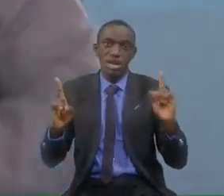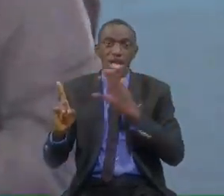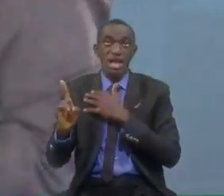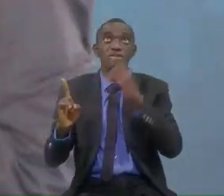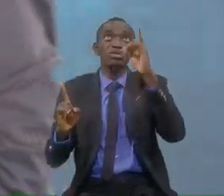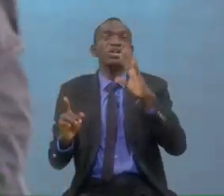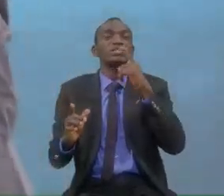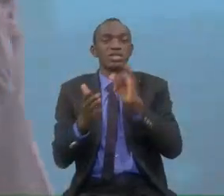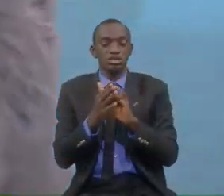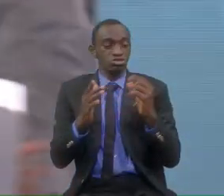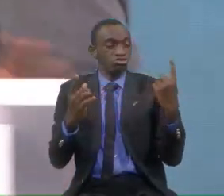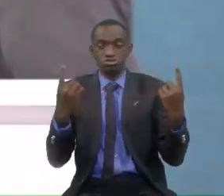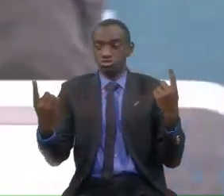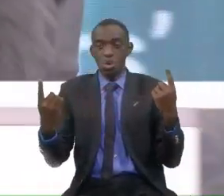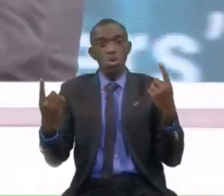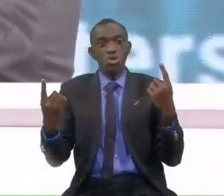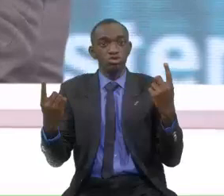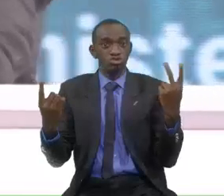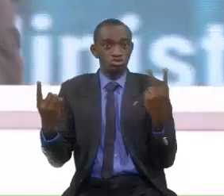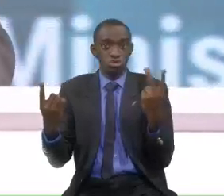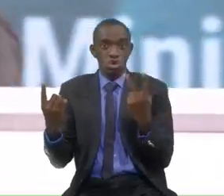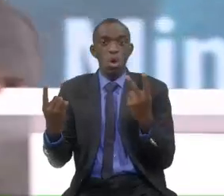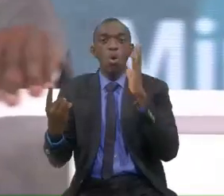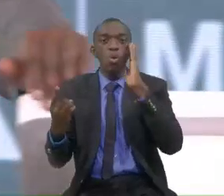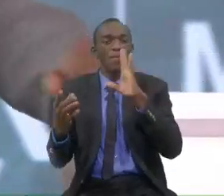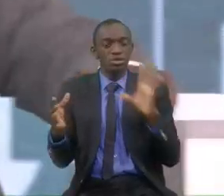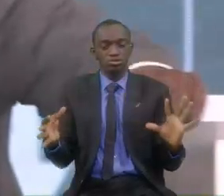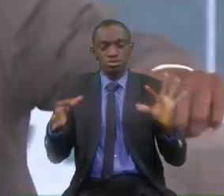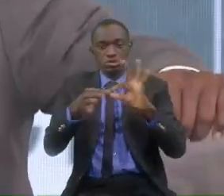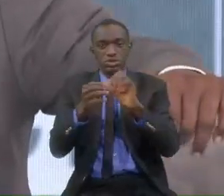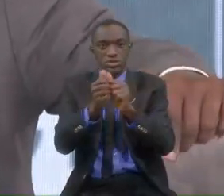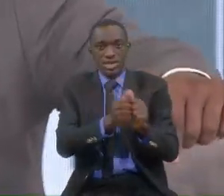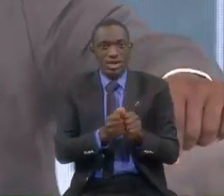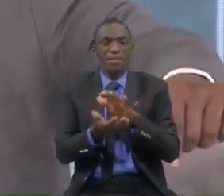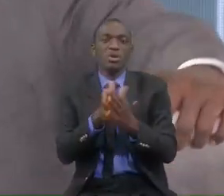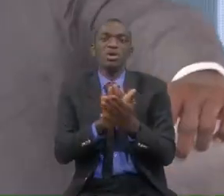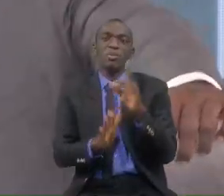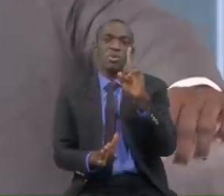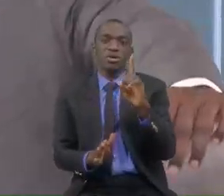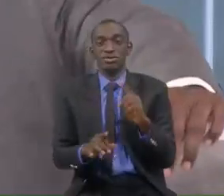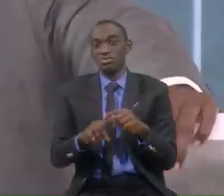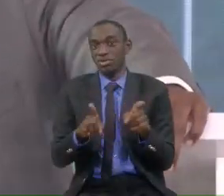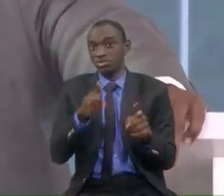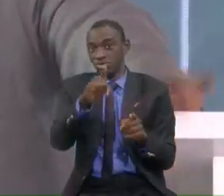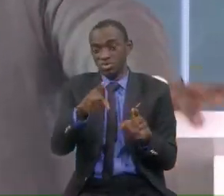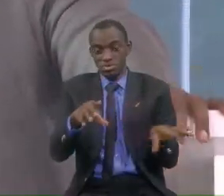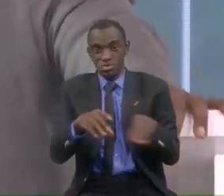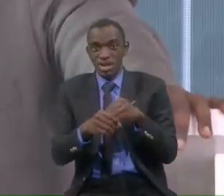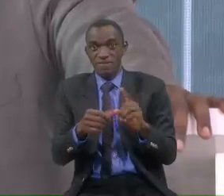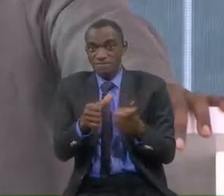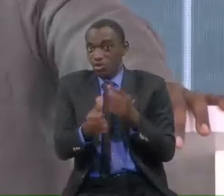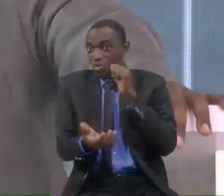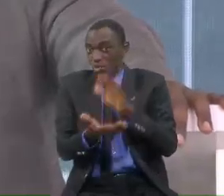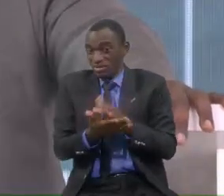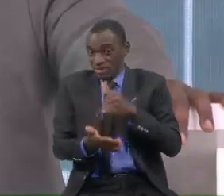now, your first wife is still alive, and the second woman, I can't call her a wife,